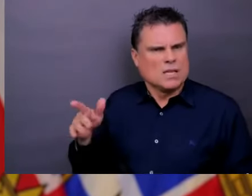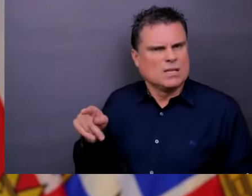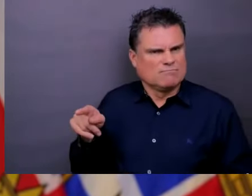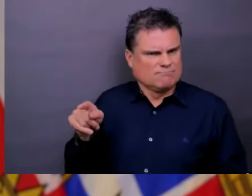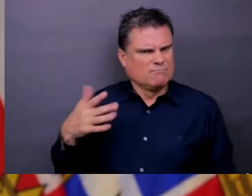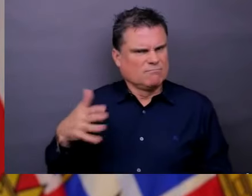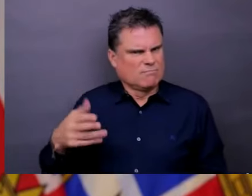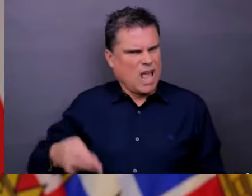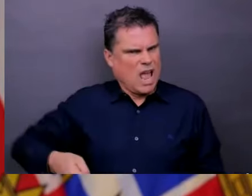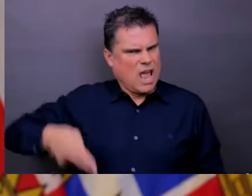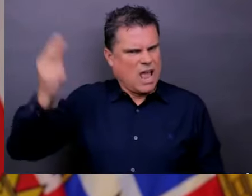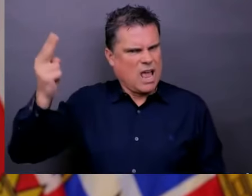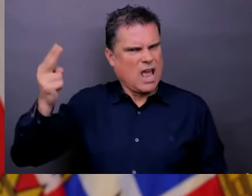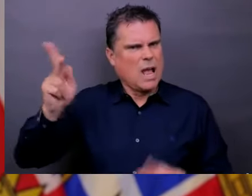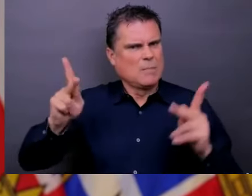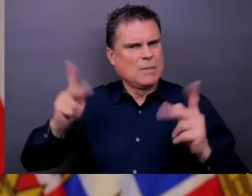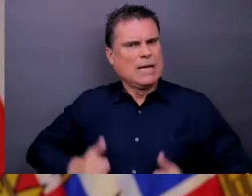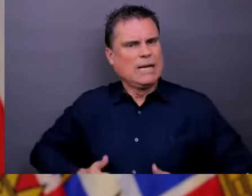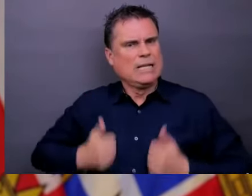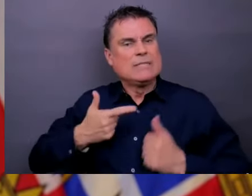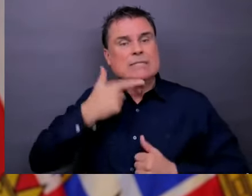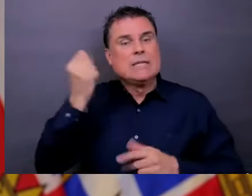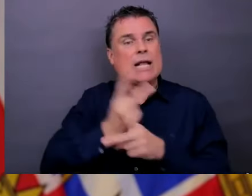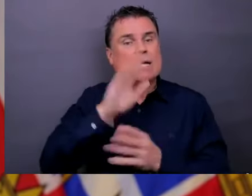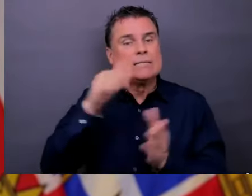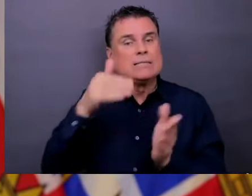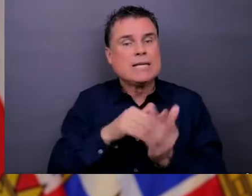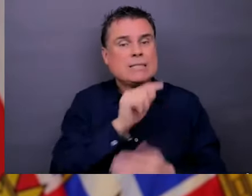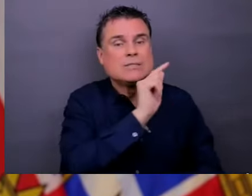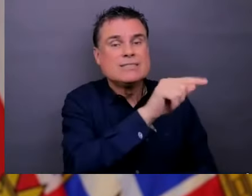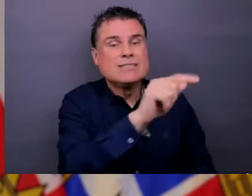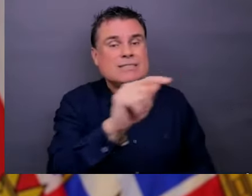in long-term care are still getting sick and dying? Yeah.